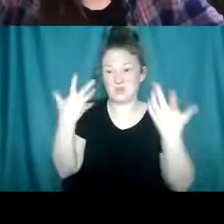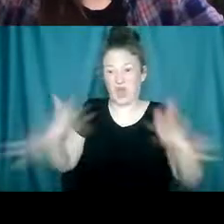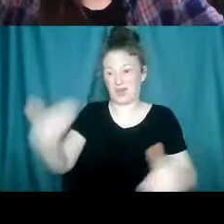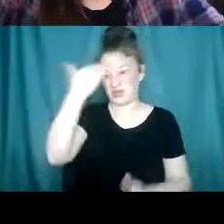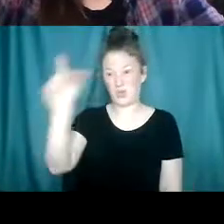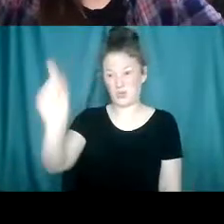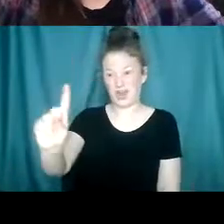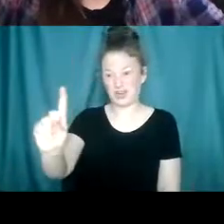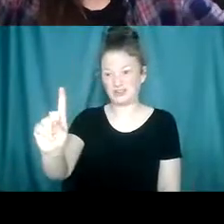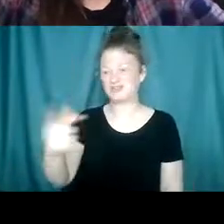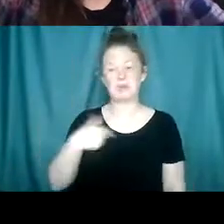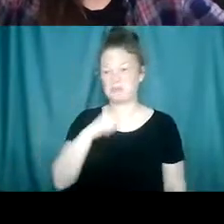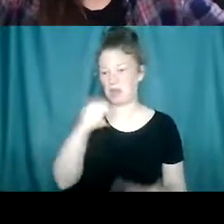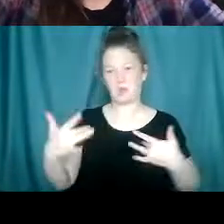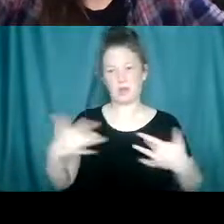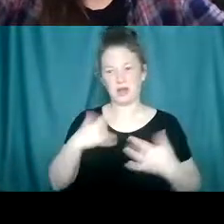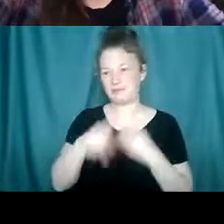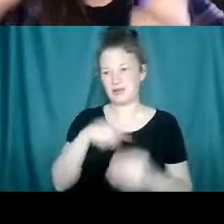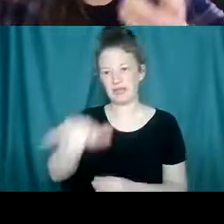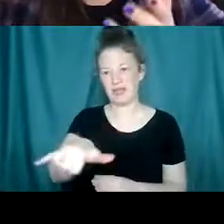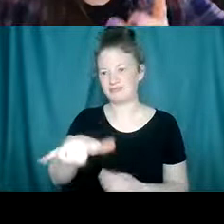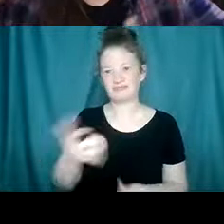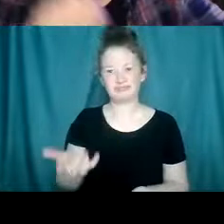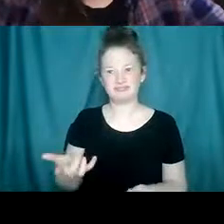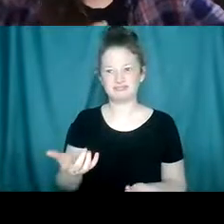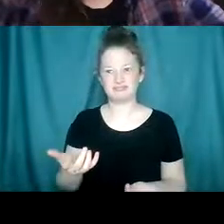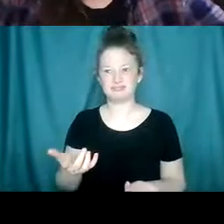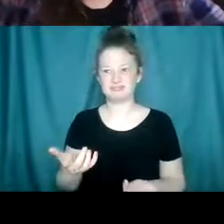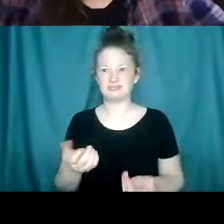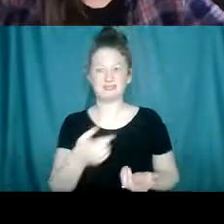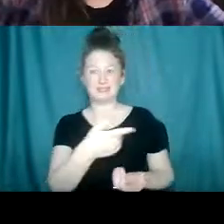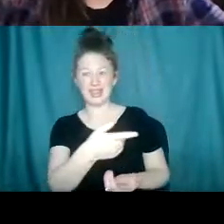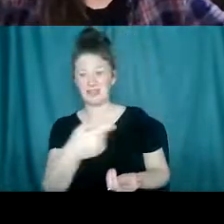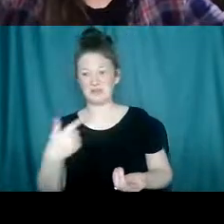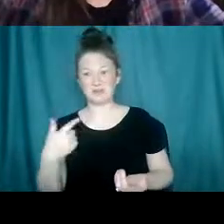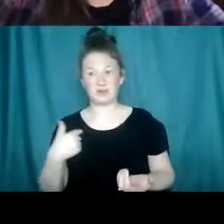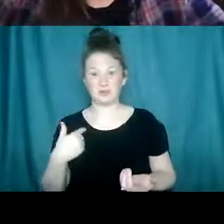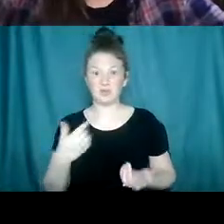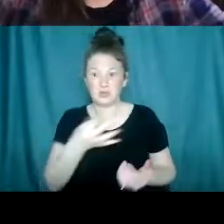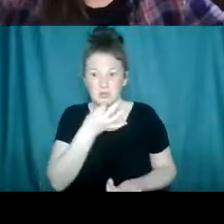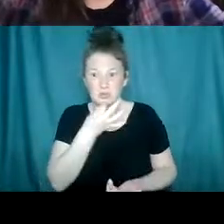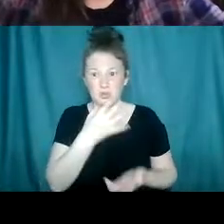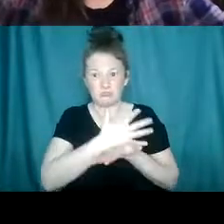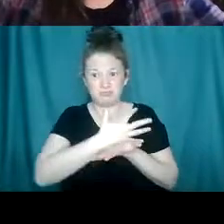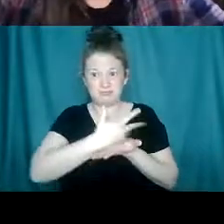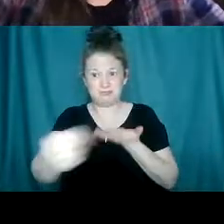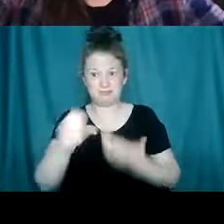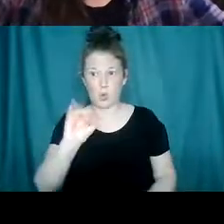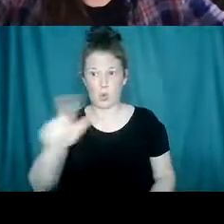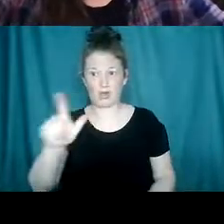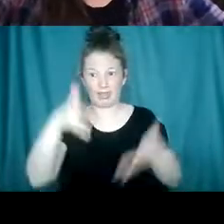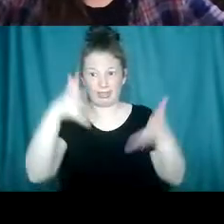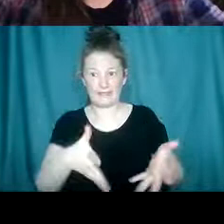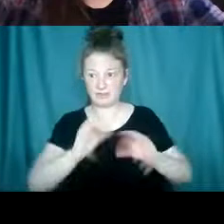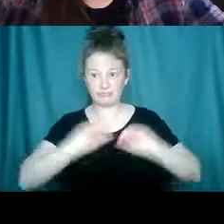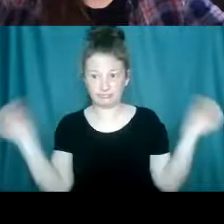wouldn't worry about that so much. In the future, we won't even have oil to burn. We will have used it all. So yeah, we're simply